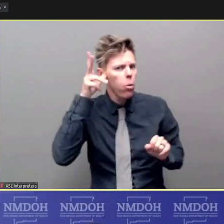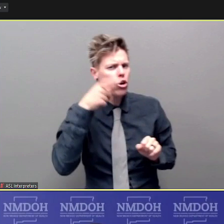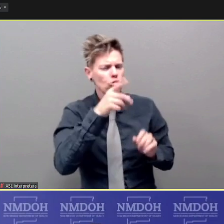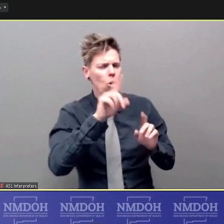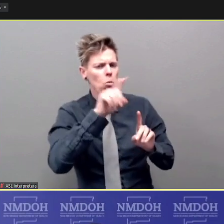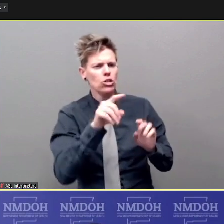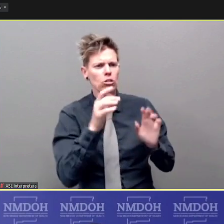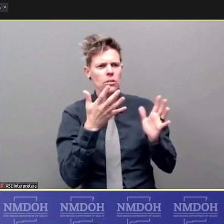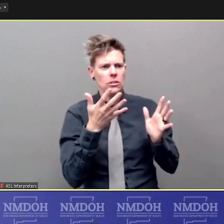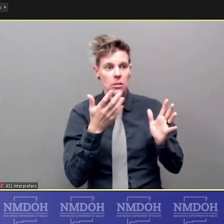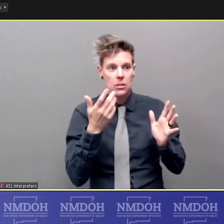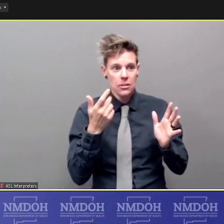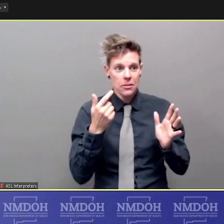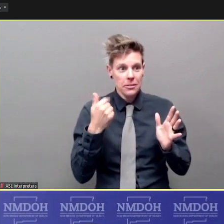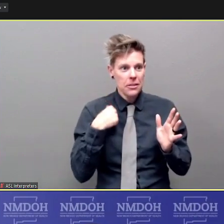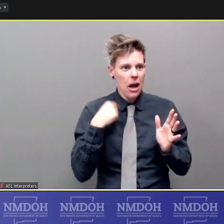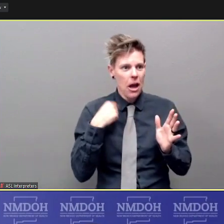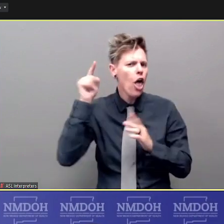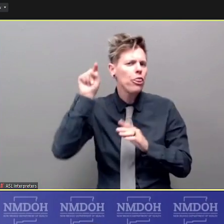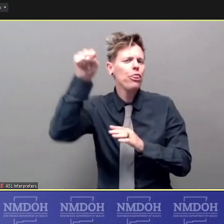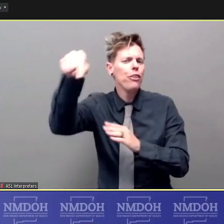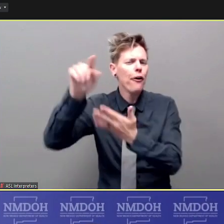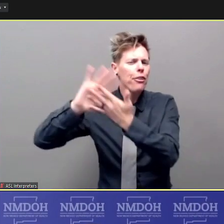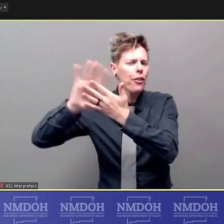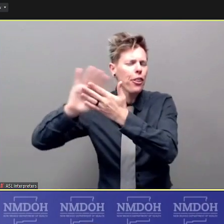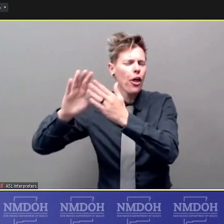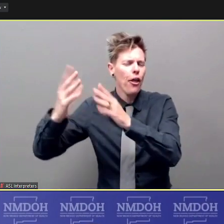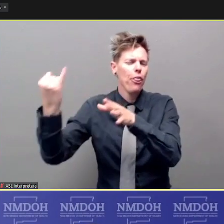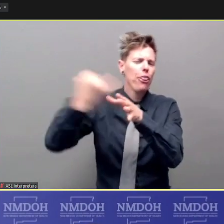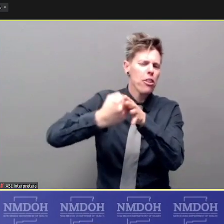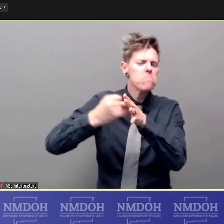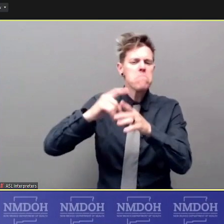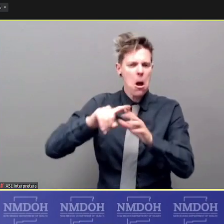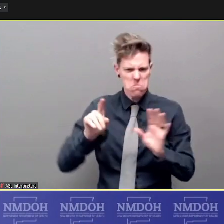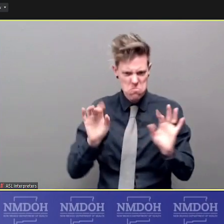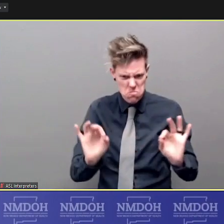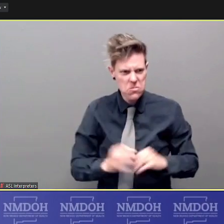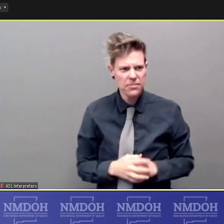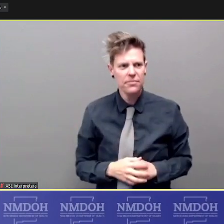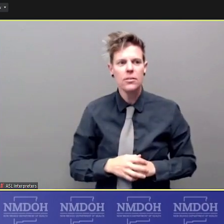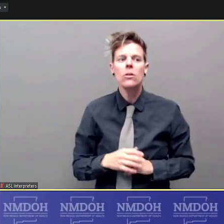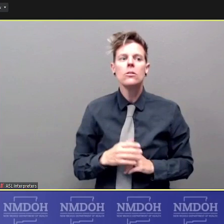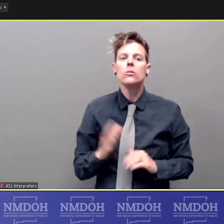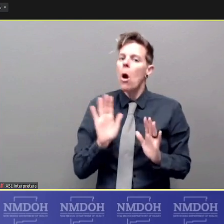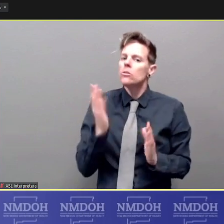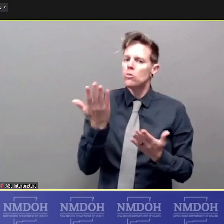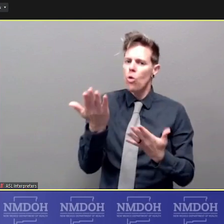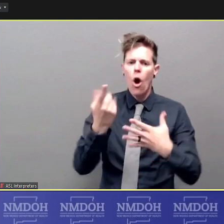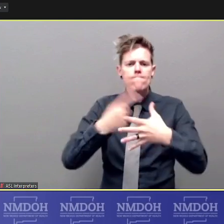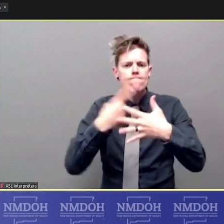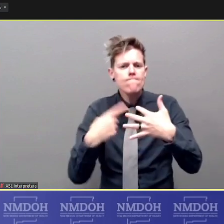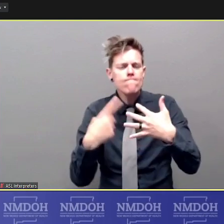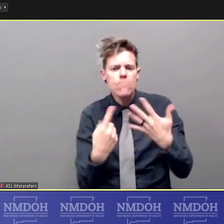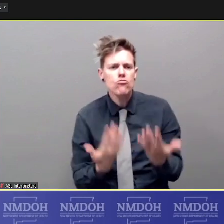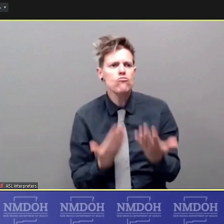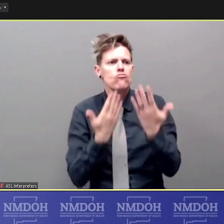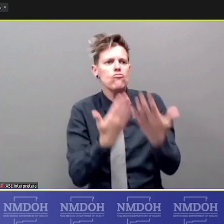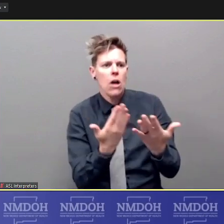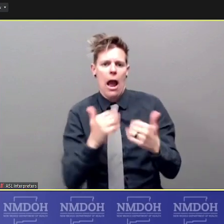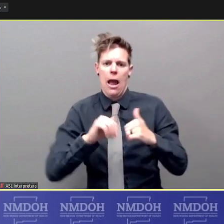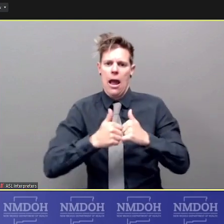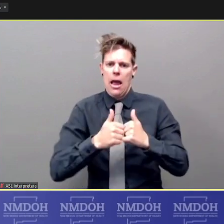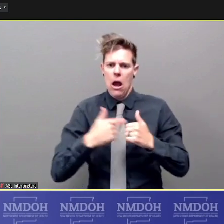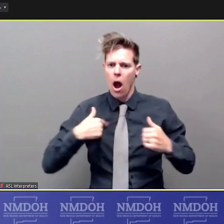background, but Okay, yeah. So I was just wondering what your general recommendations are and what folks should be taking into